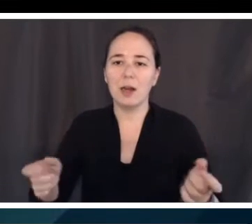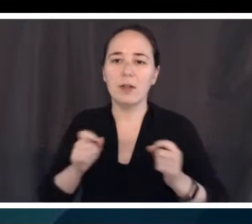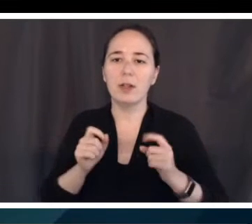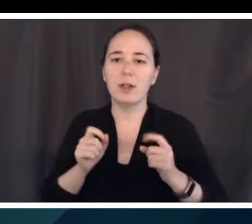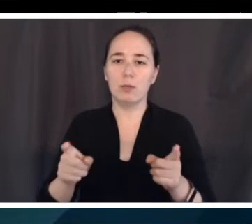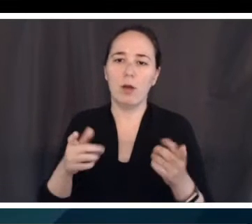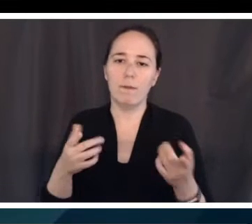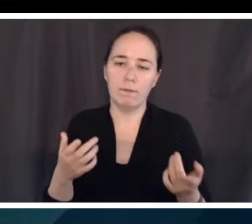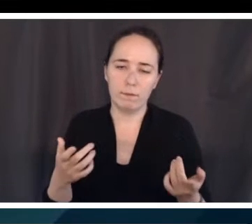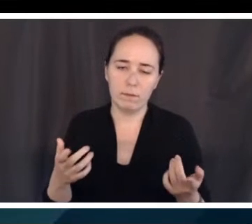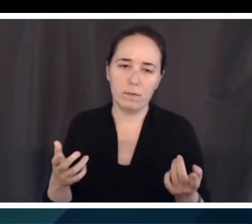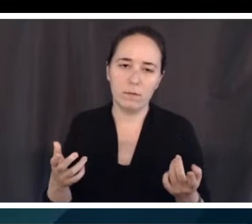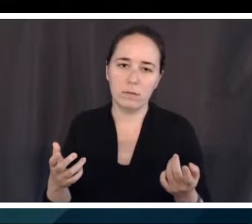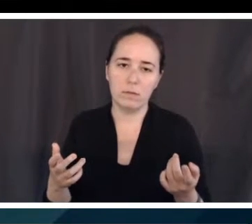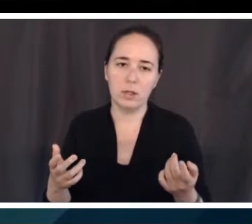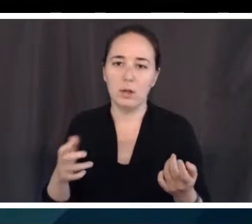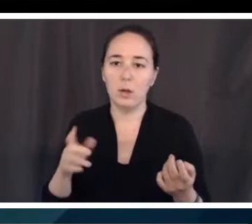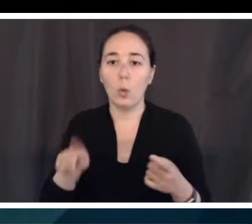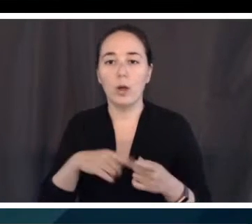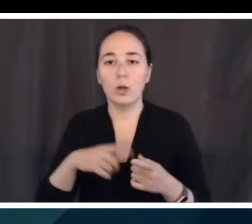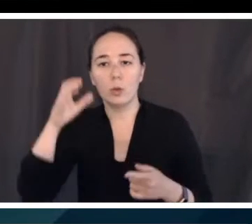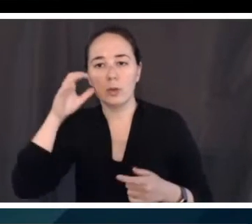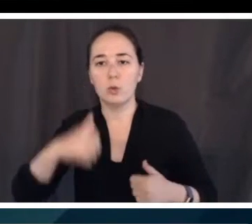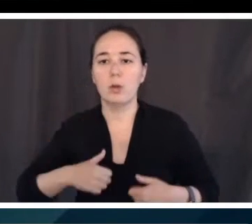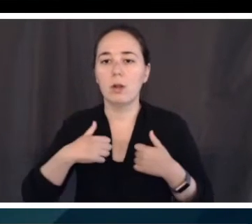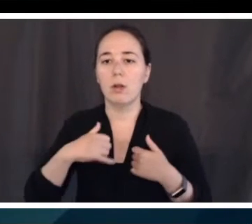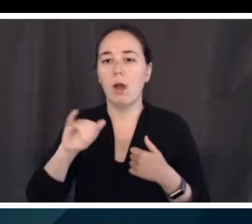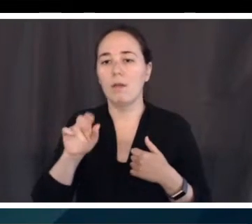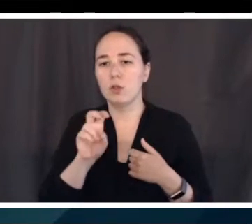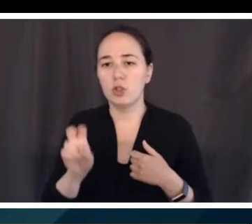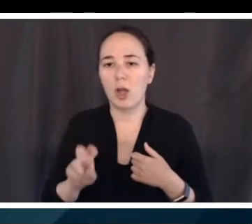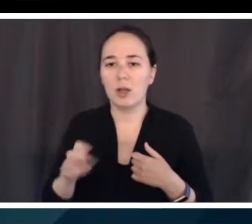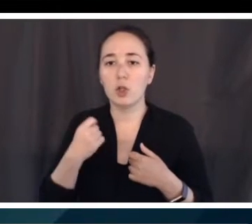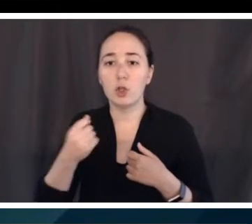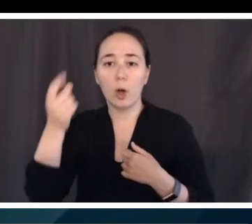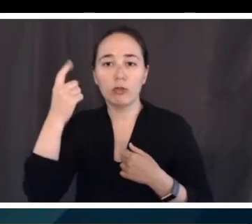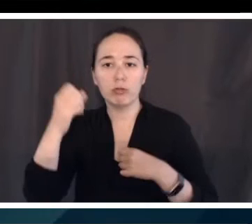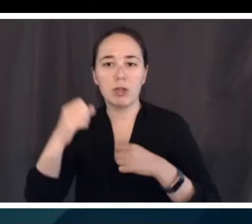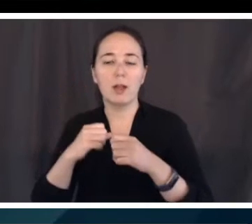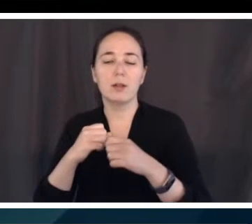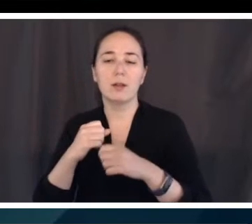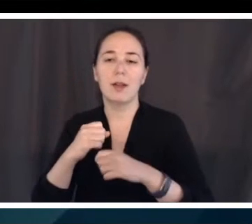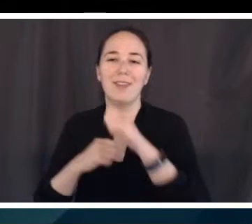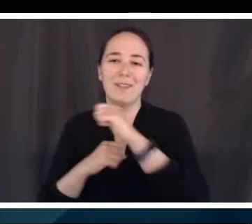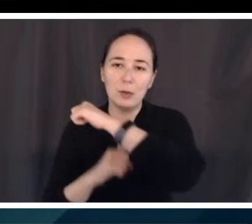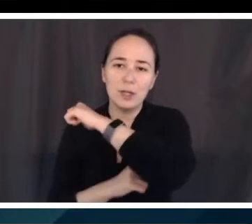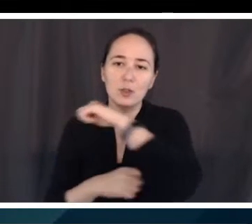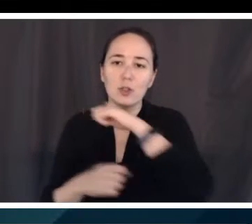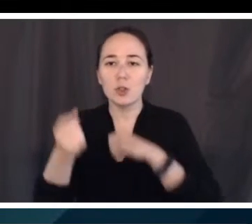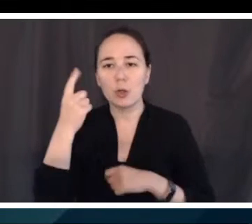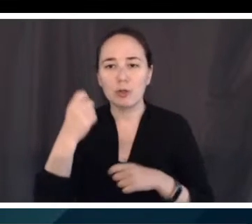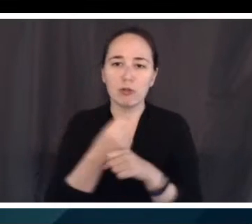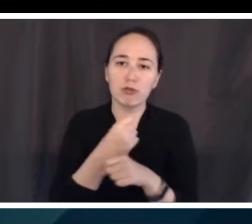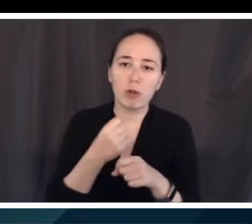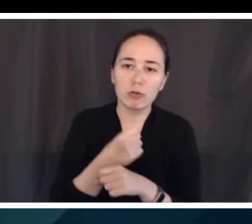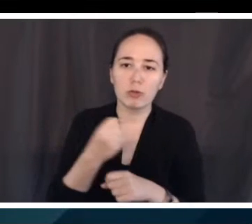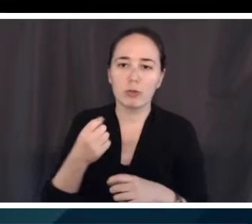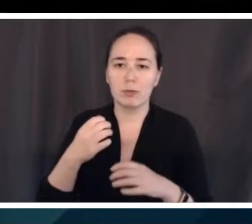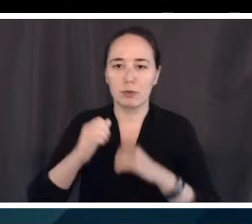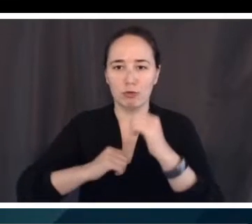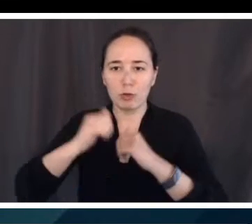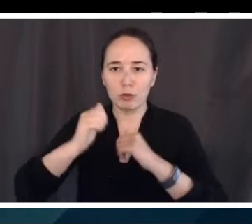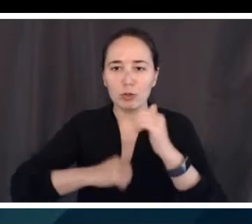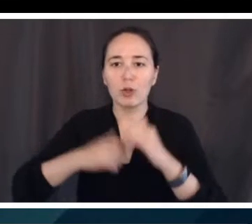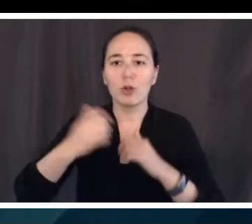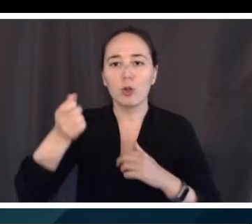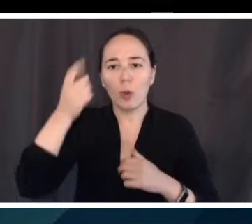where you have this kind of understanding of it in what you're describing as like in a mathematical sense as well. I'm sure